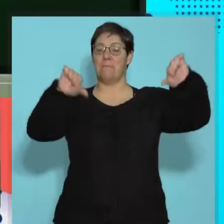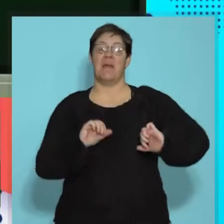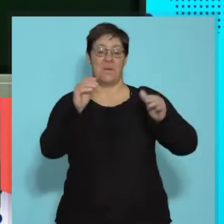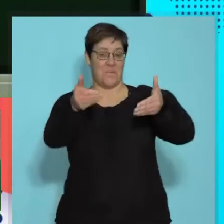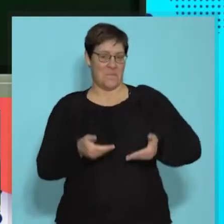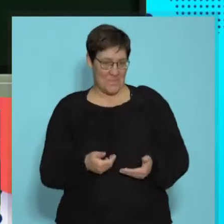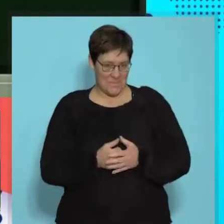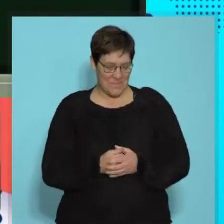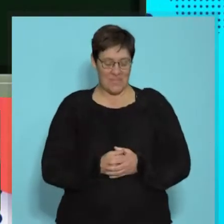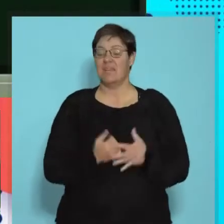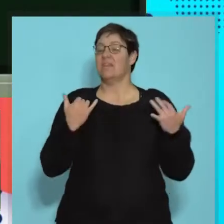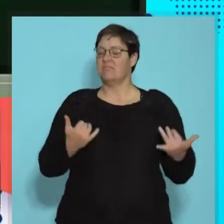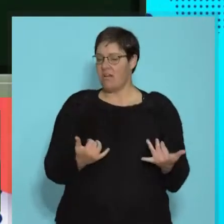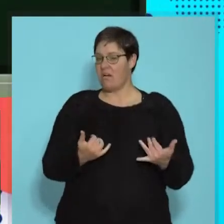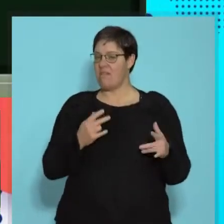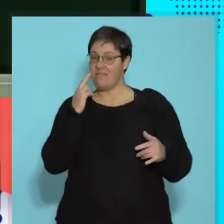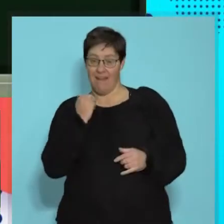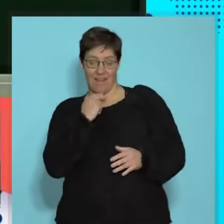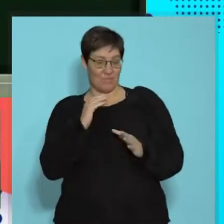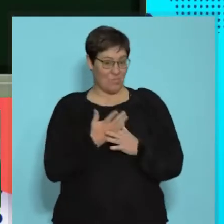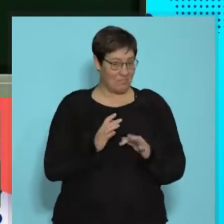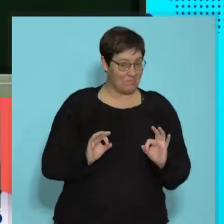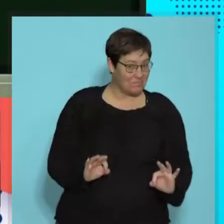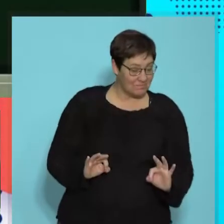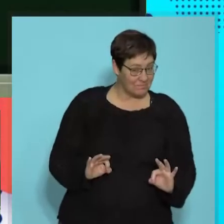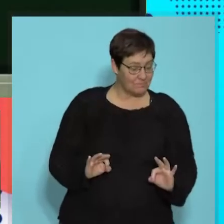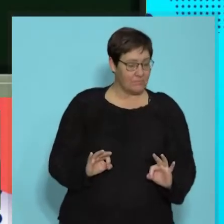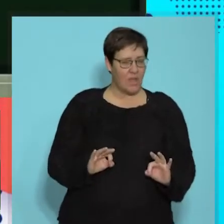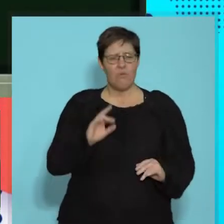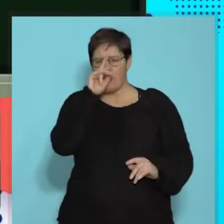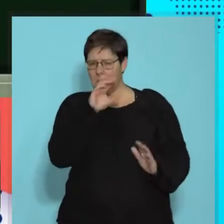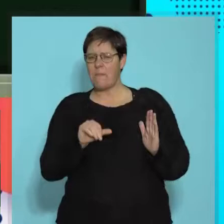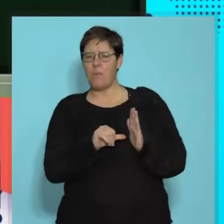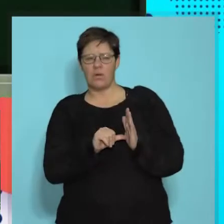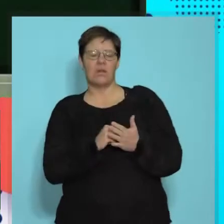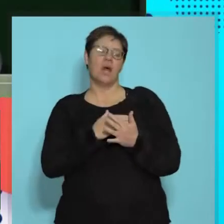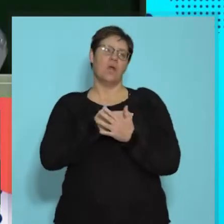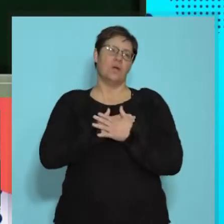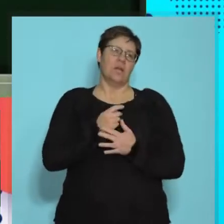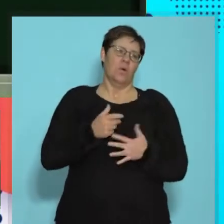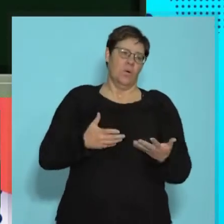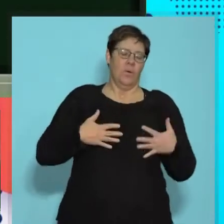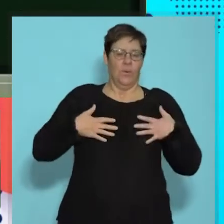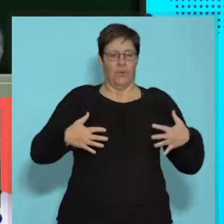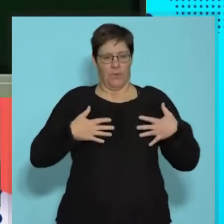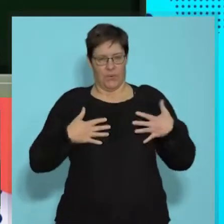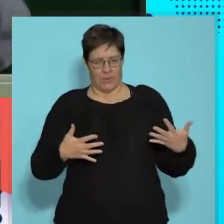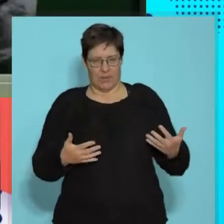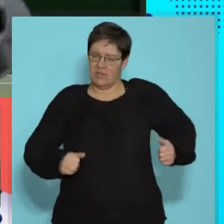Welcome back, Life Sciences. I hope you took a nice little break. Remember, it's important just to rest a little bit, get all